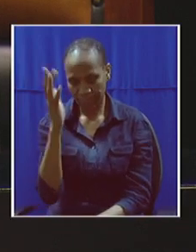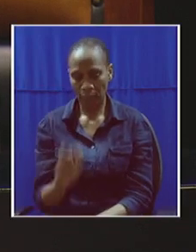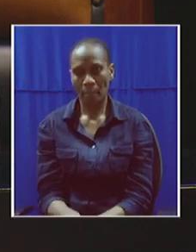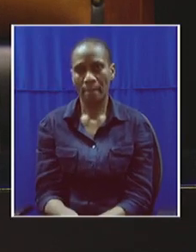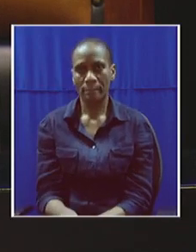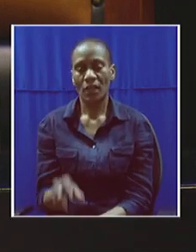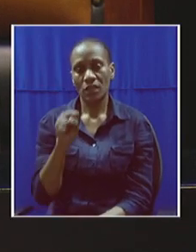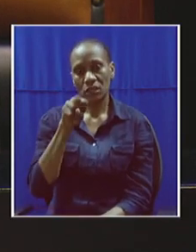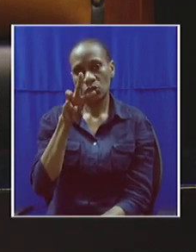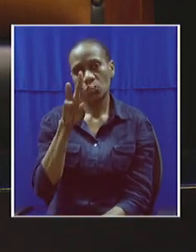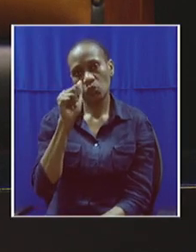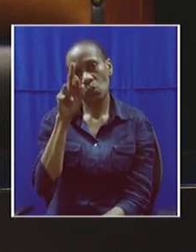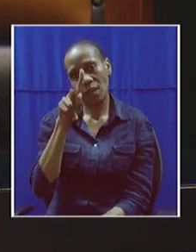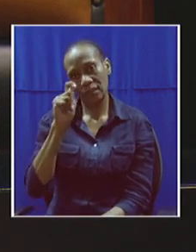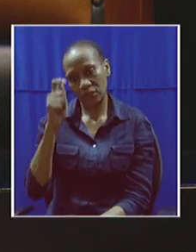Honorable